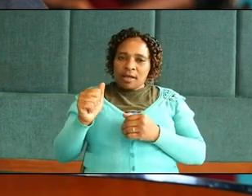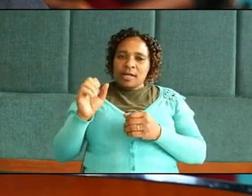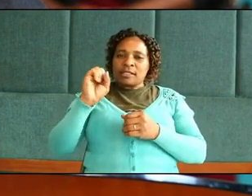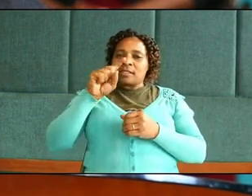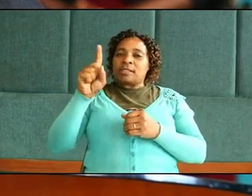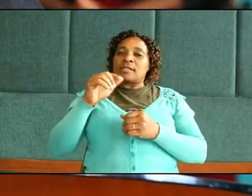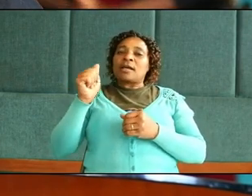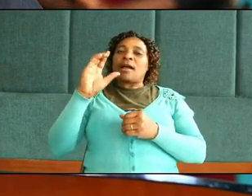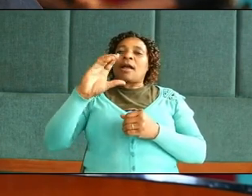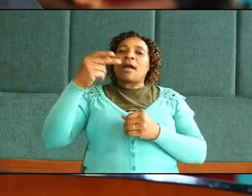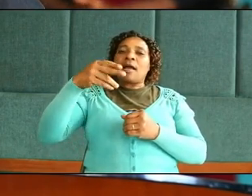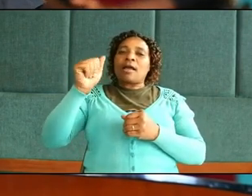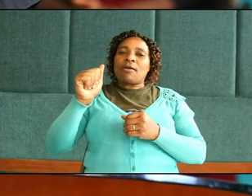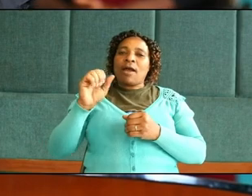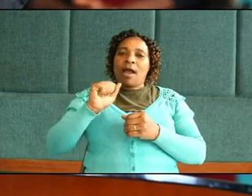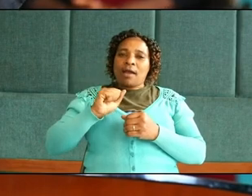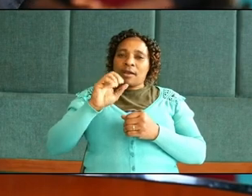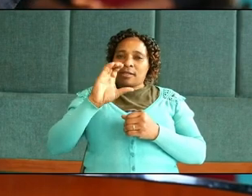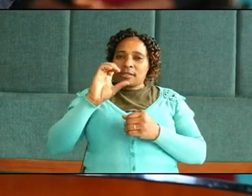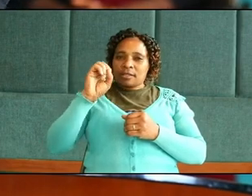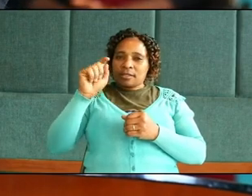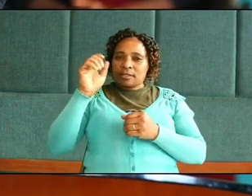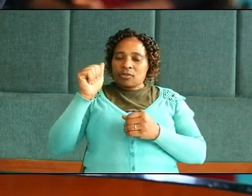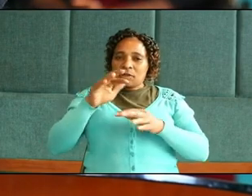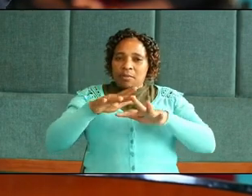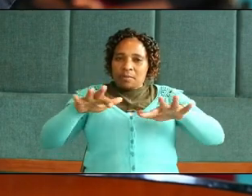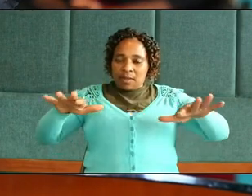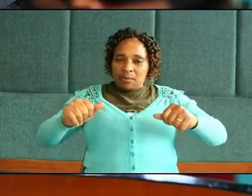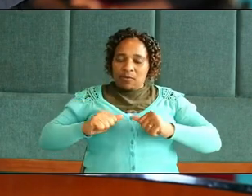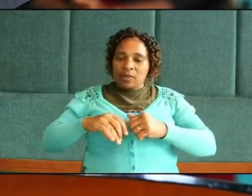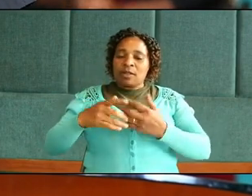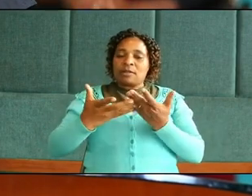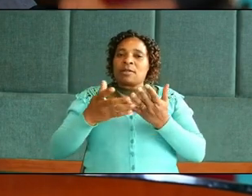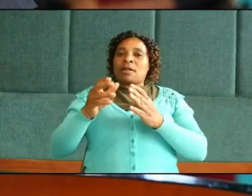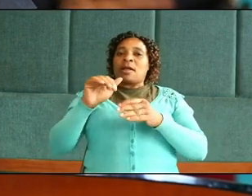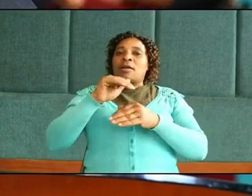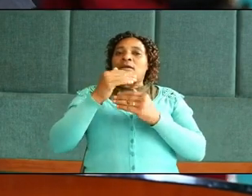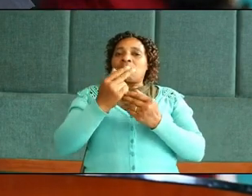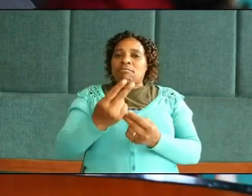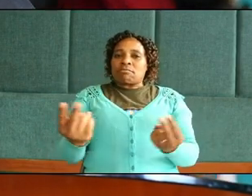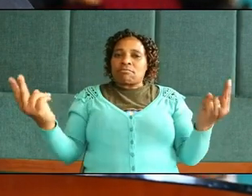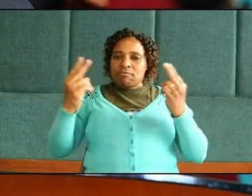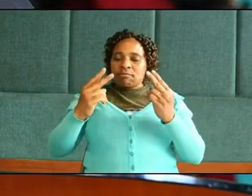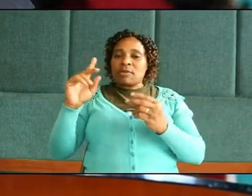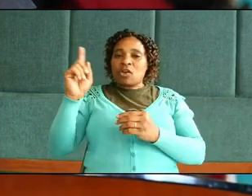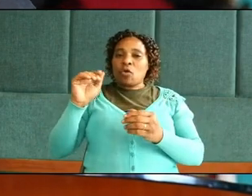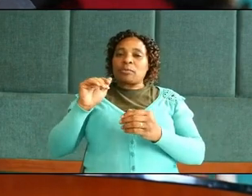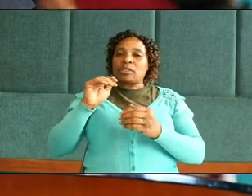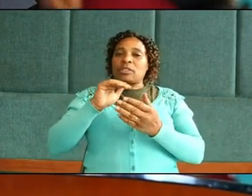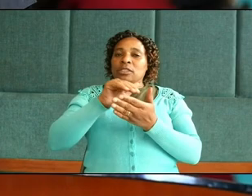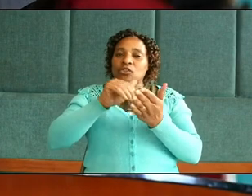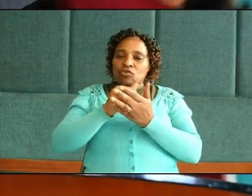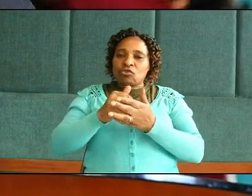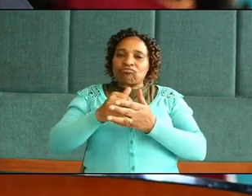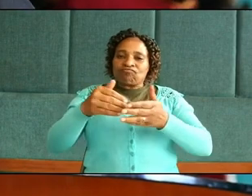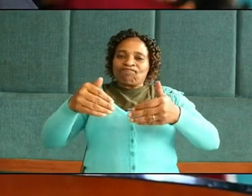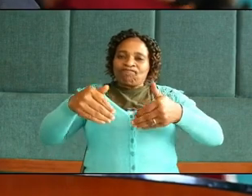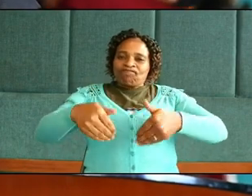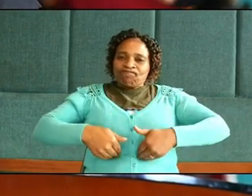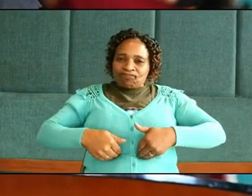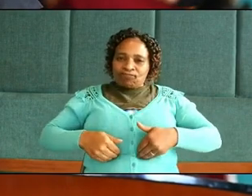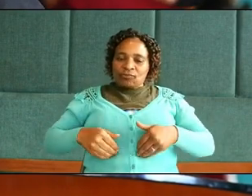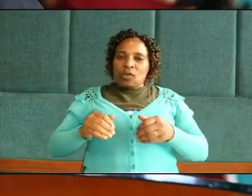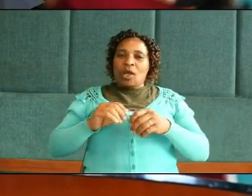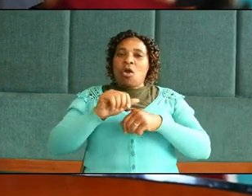and Sid on the piano. For the lesson panel, we have some of the Nairobi Central teens, along with their teen teachers.